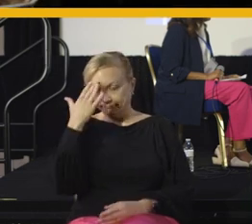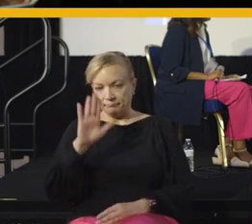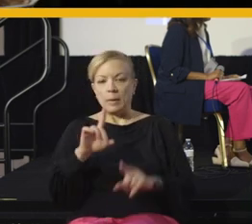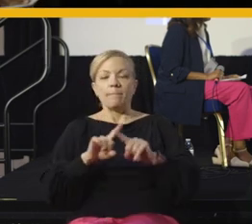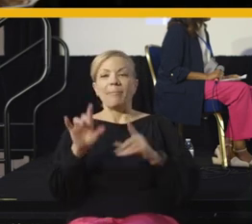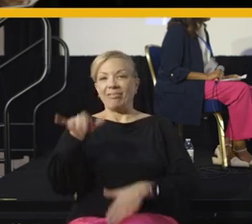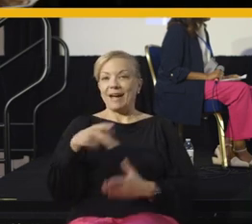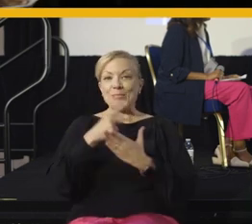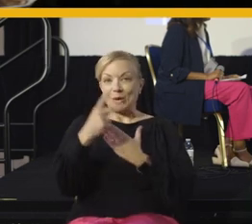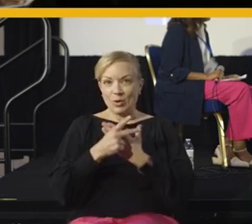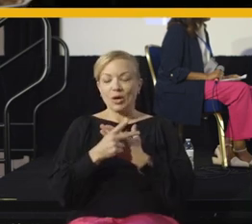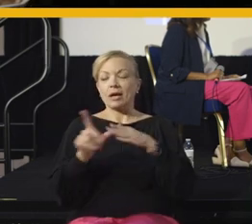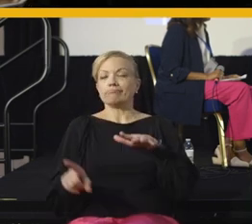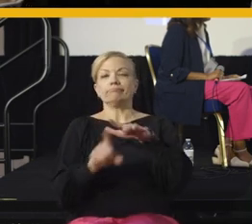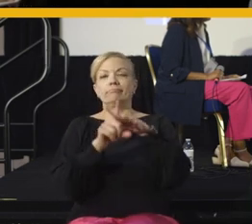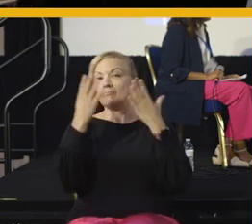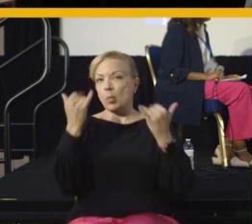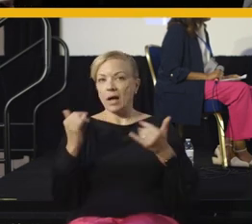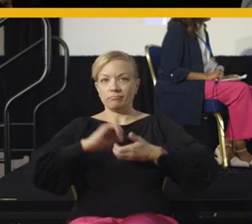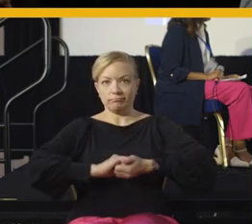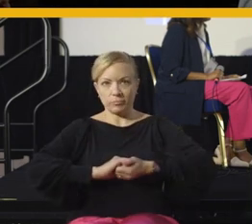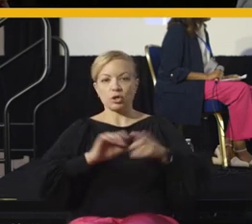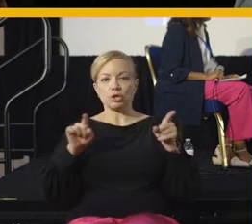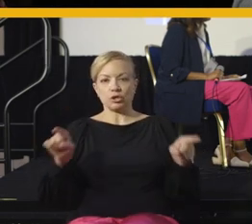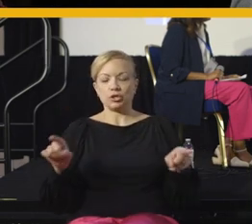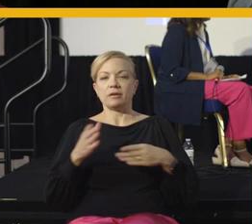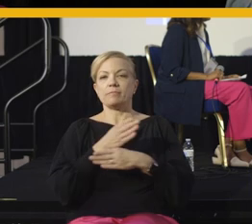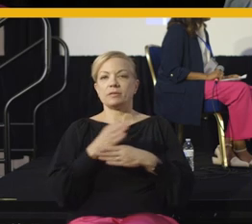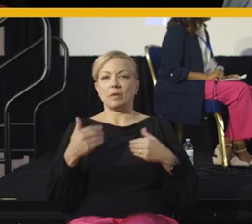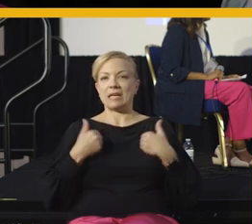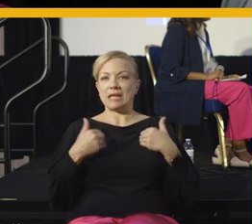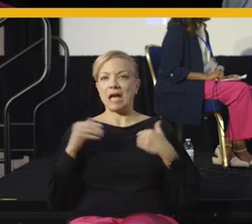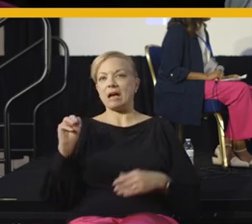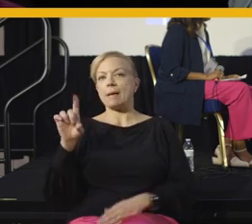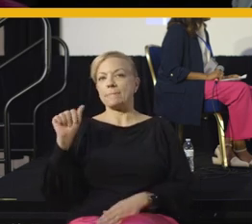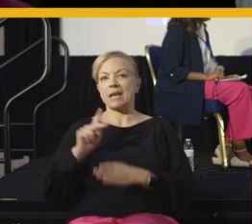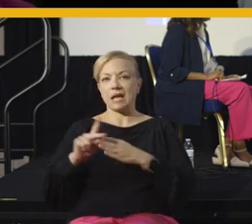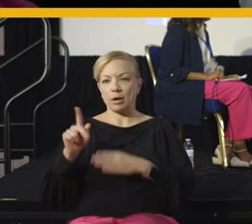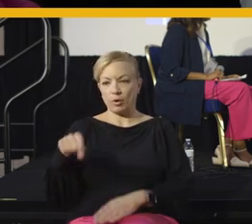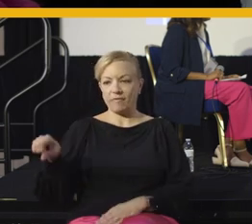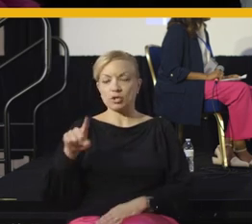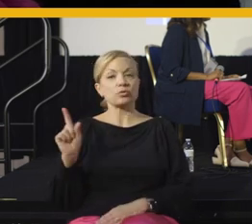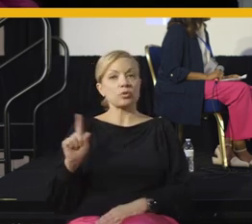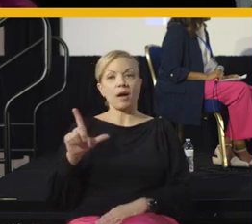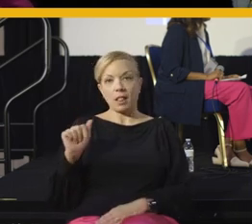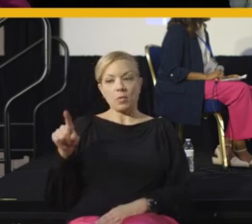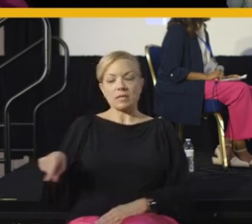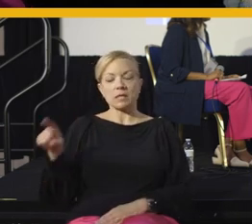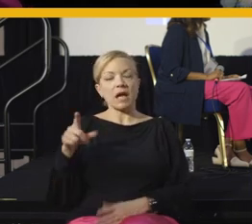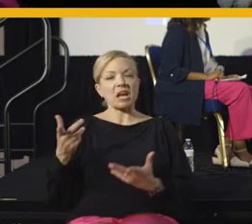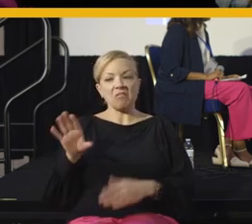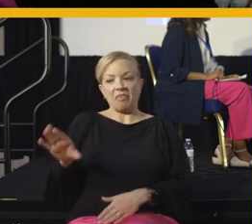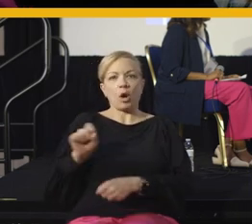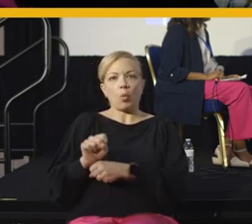this program actually came about as a partnership with some young media professionals in Louisiana who were very